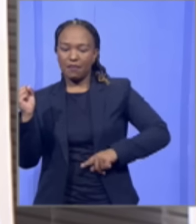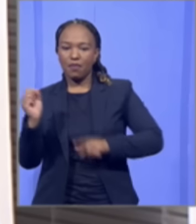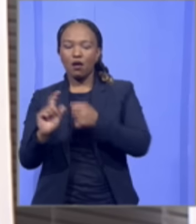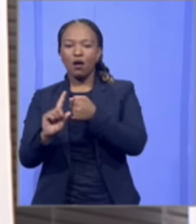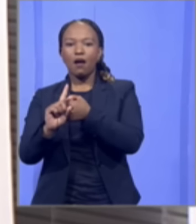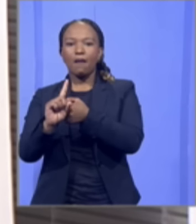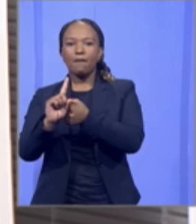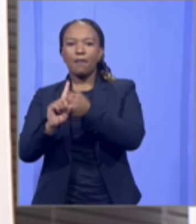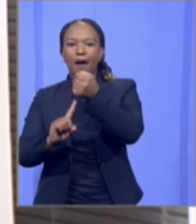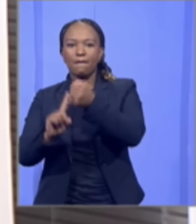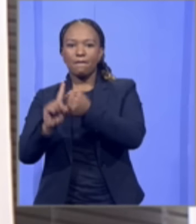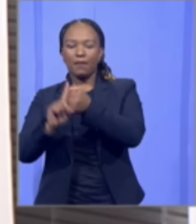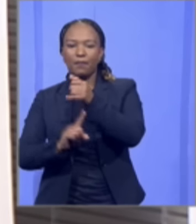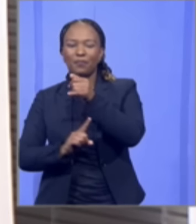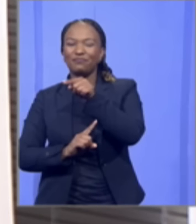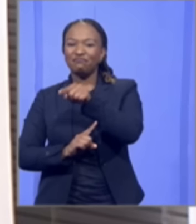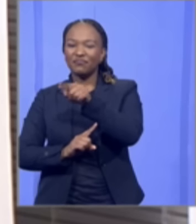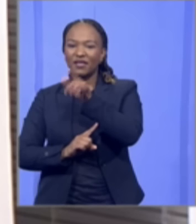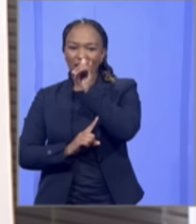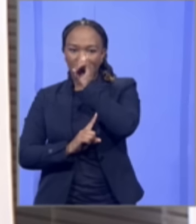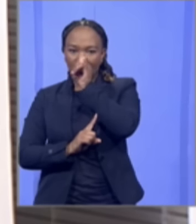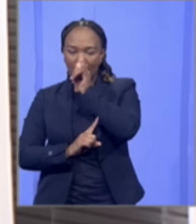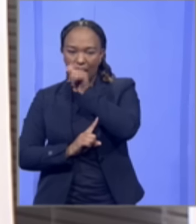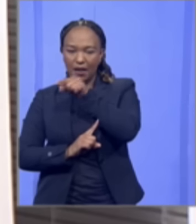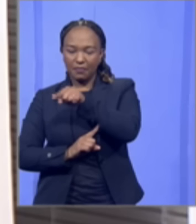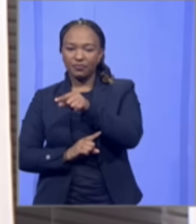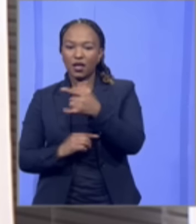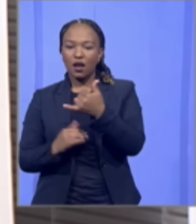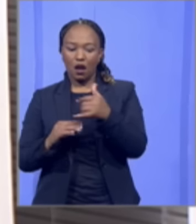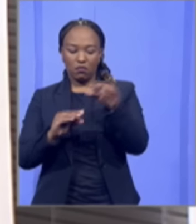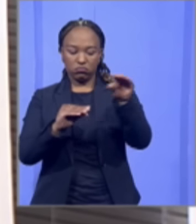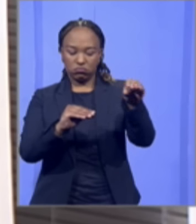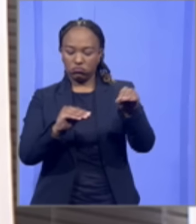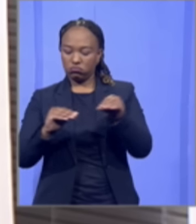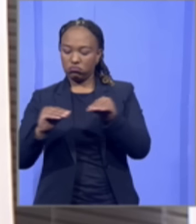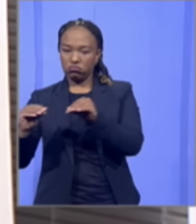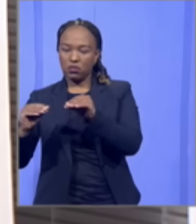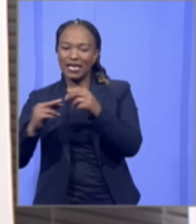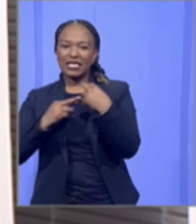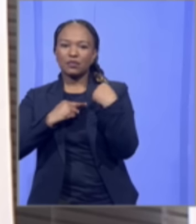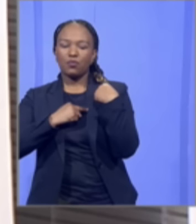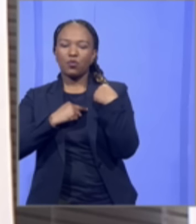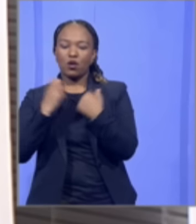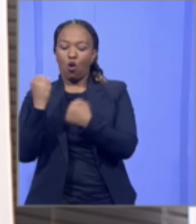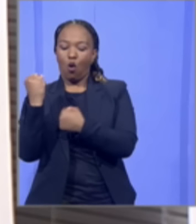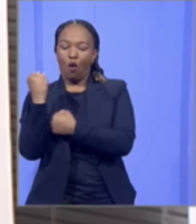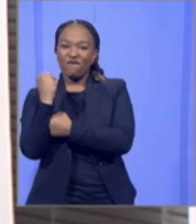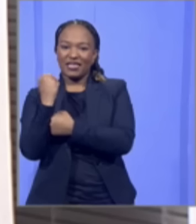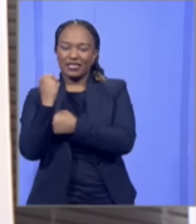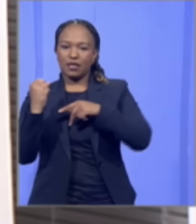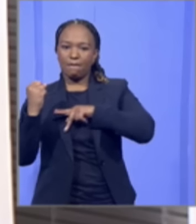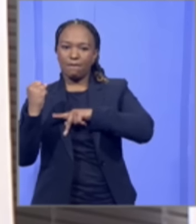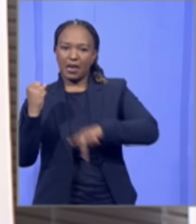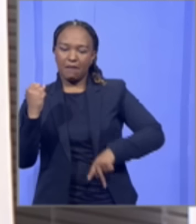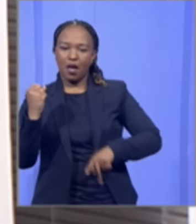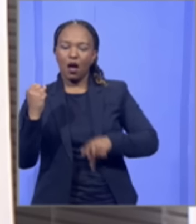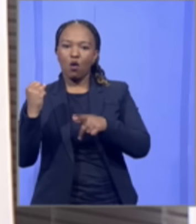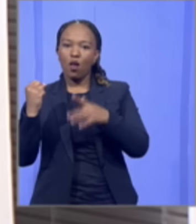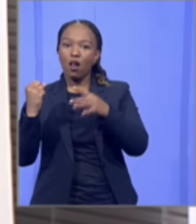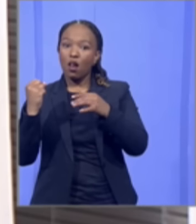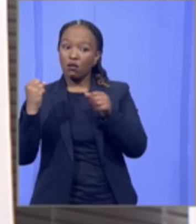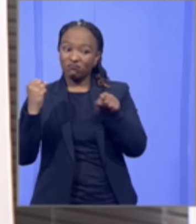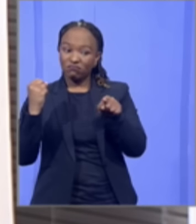the center of this government. We are migrating this responsibility to the office of the Premier so that we can lead and champion the fight